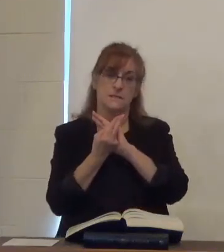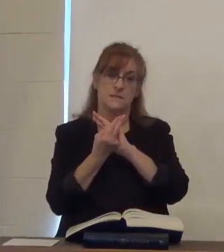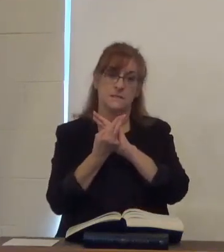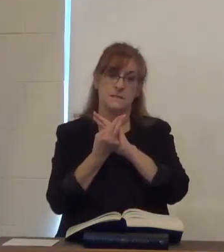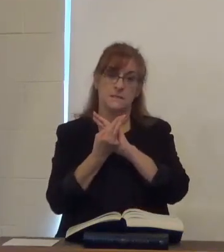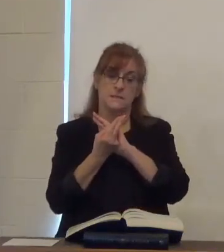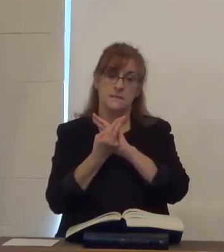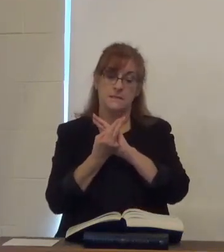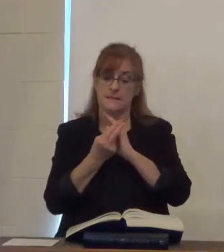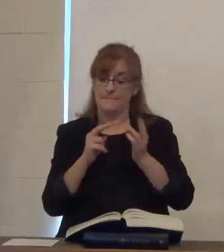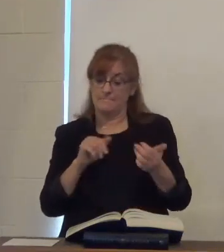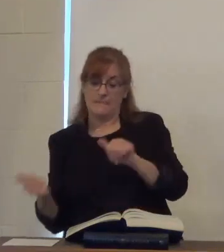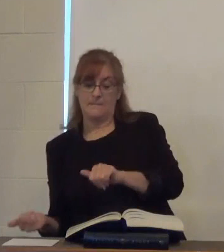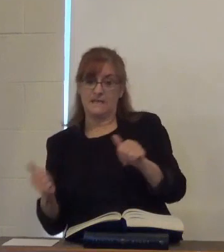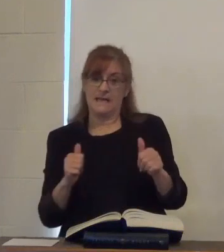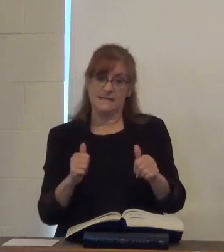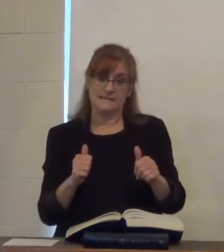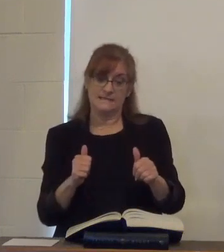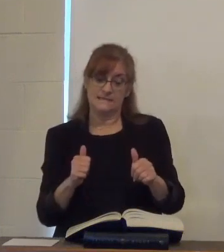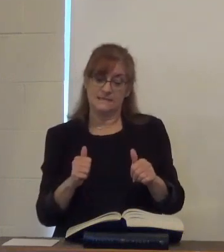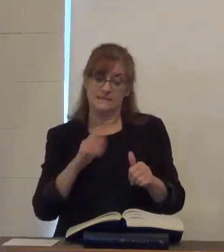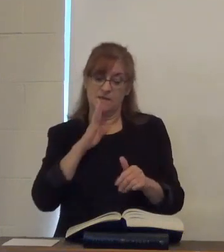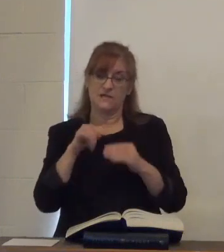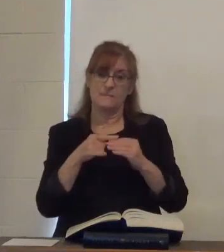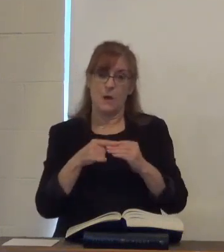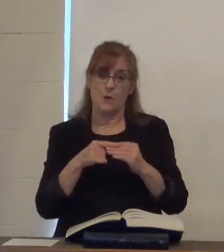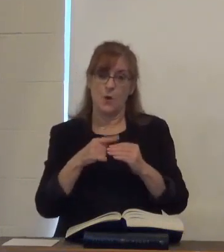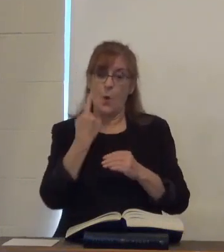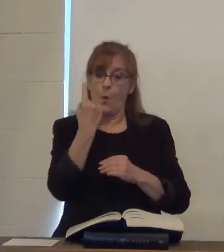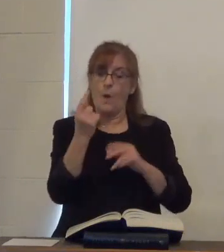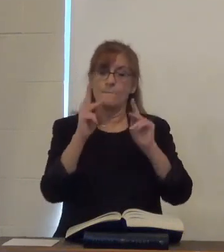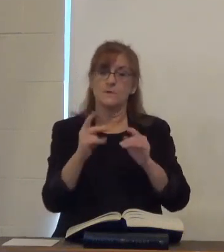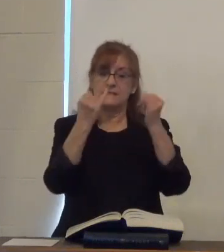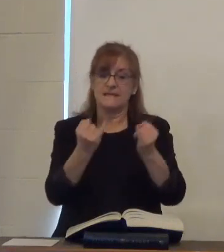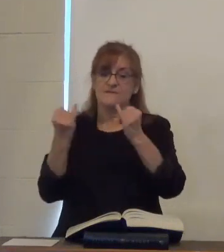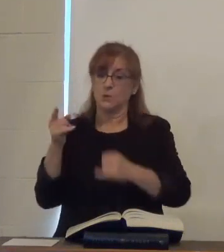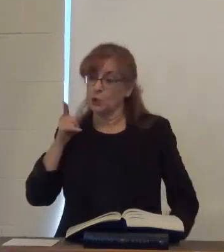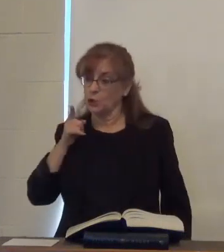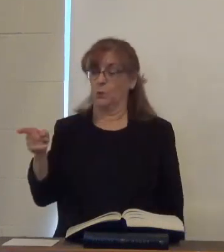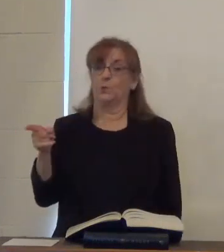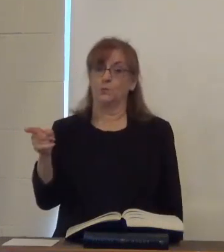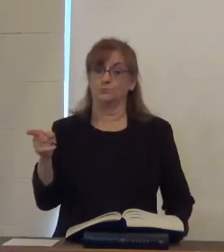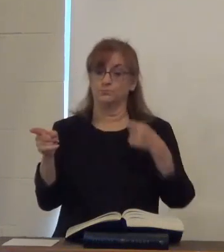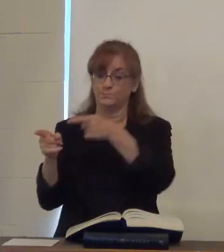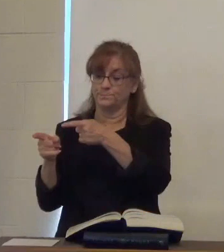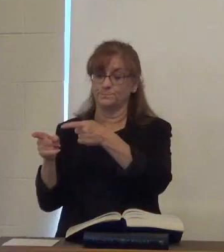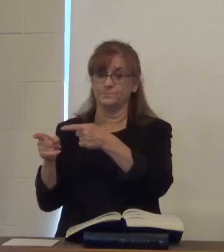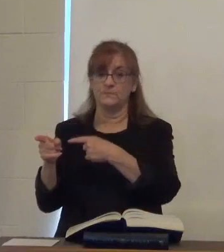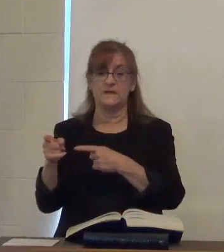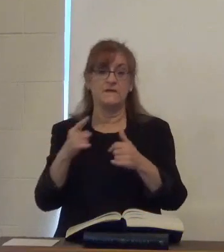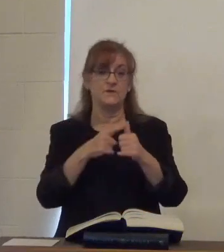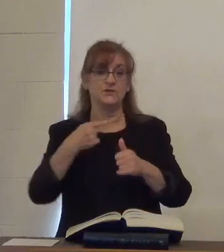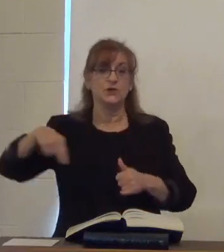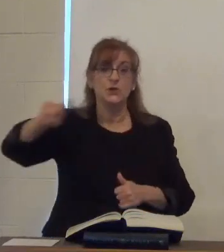baptized is in the first person singular. You, as an individual. So he's saying you all need